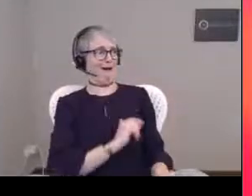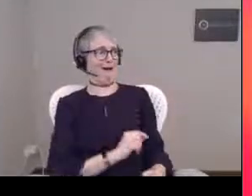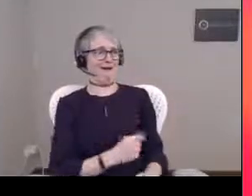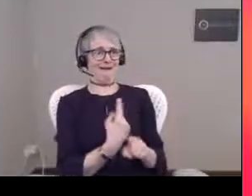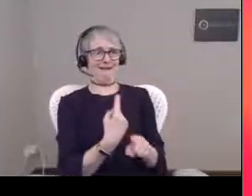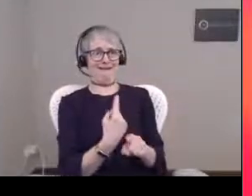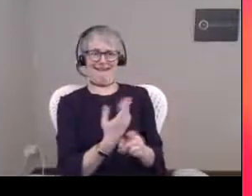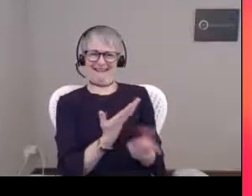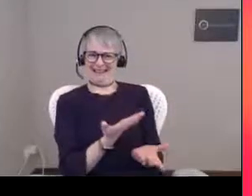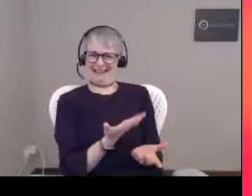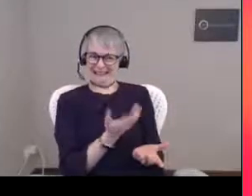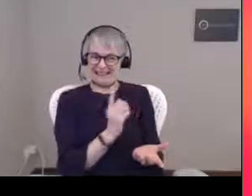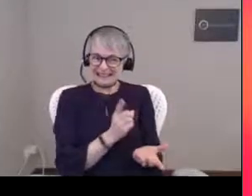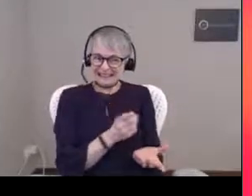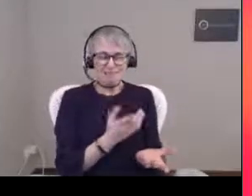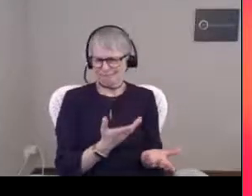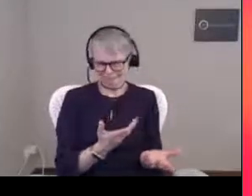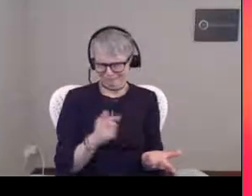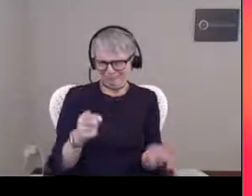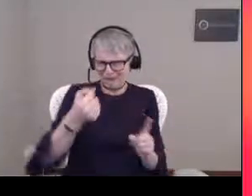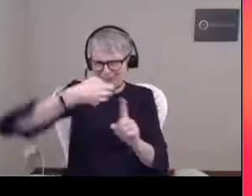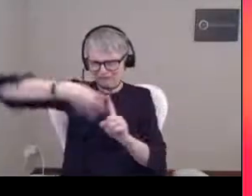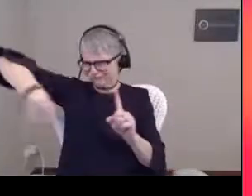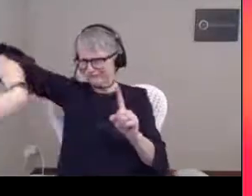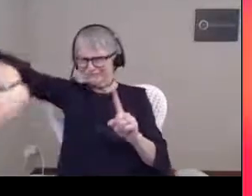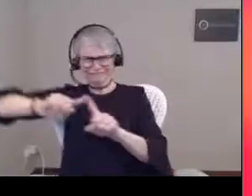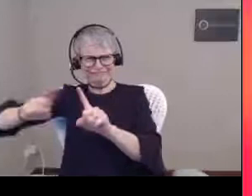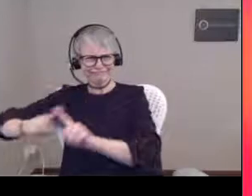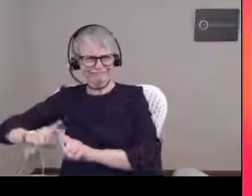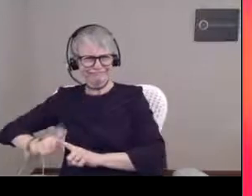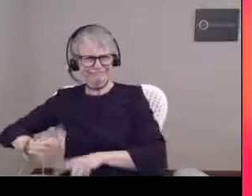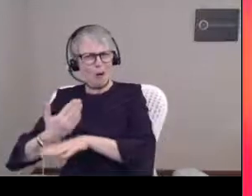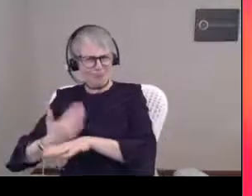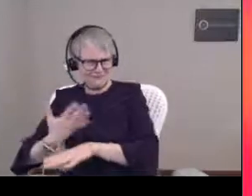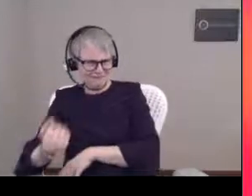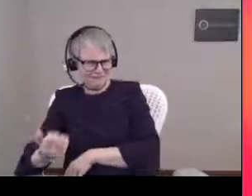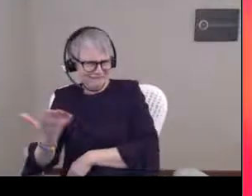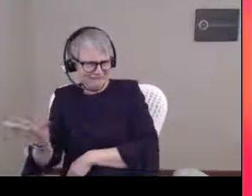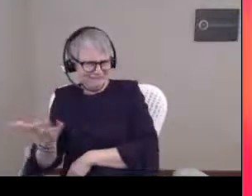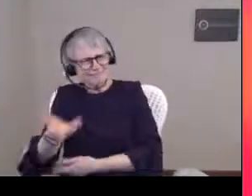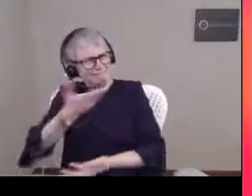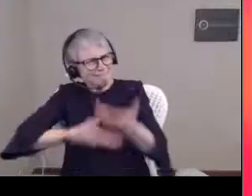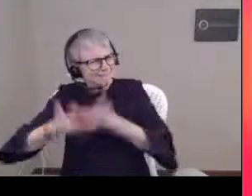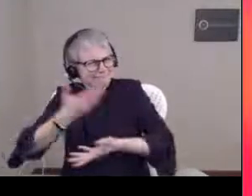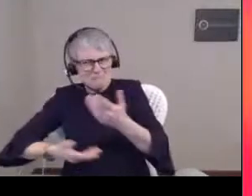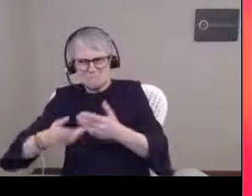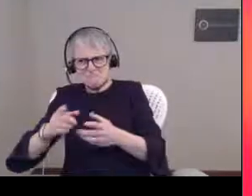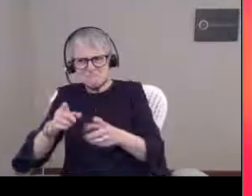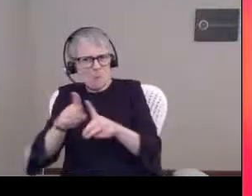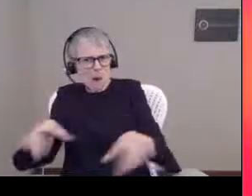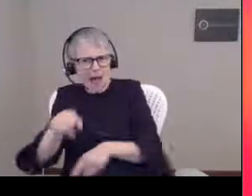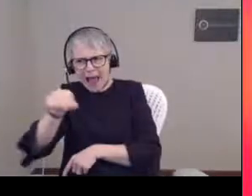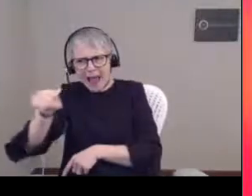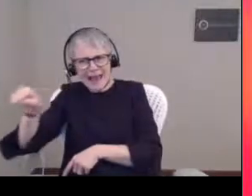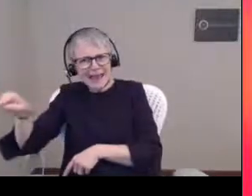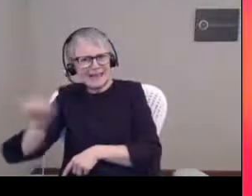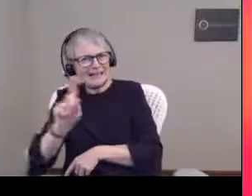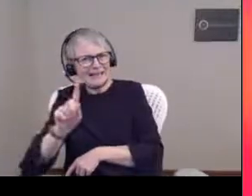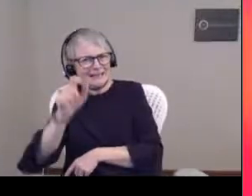And clearly there's a much bigger breadth of variety of jobs at ITV. Could you talk us through some of the different kinds of roles that there